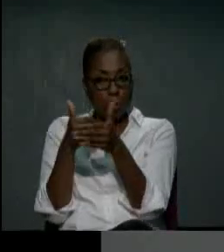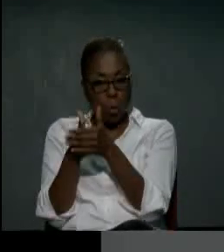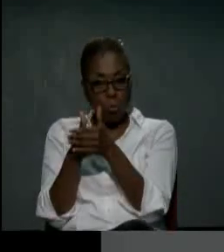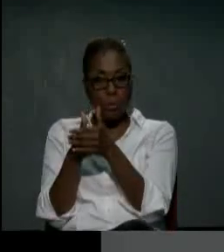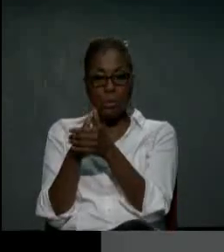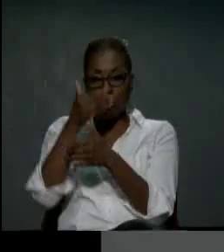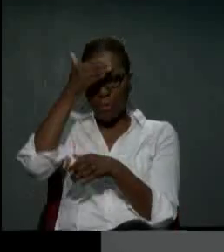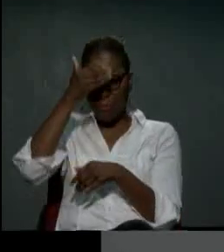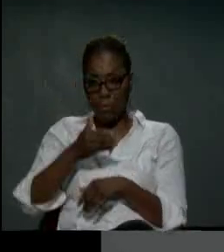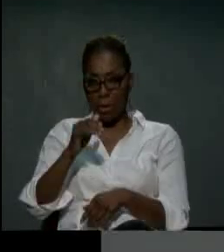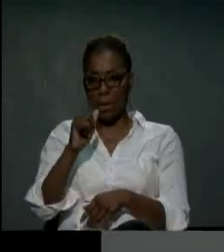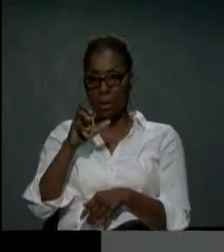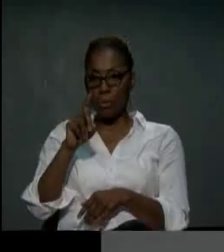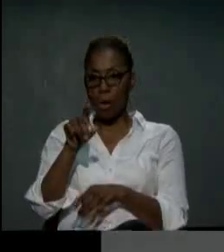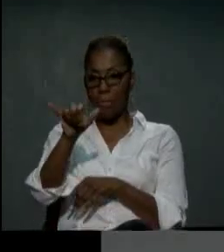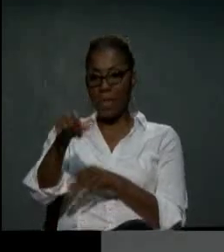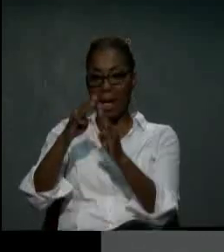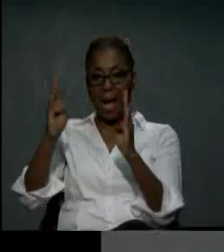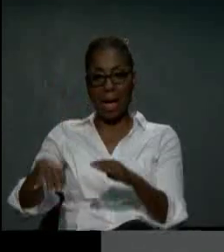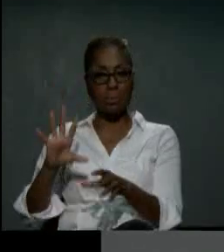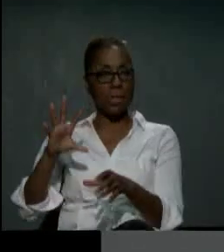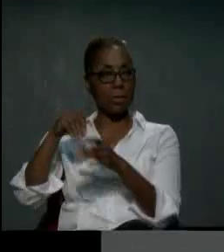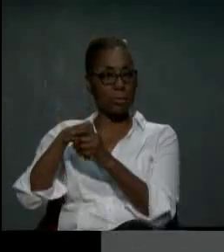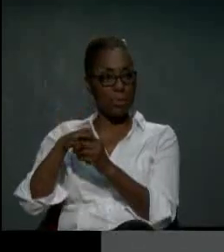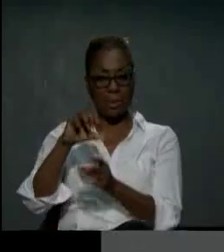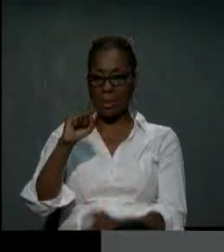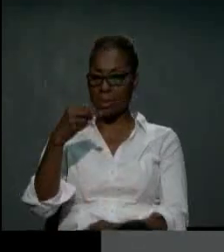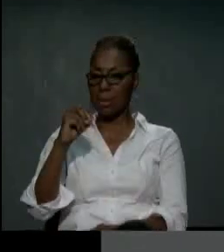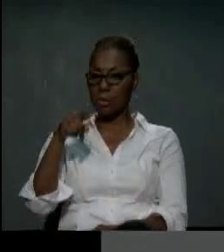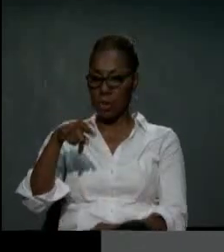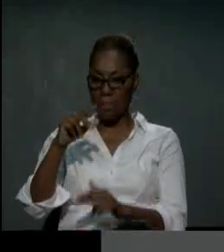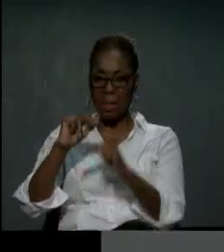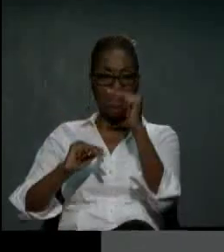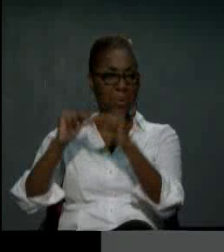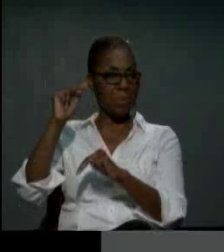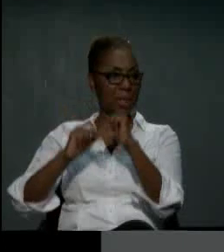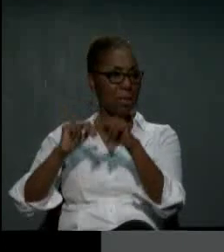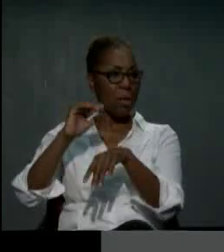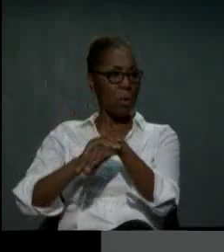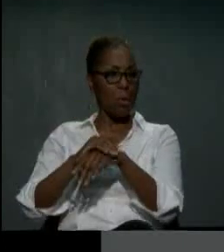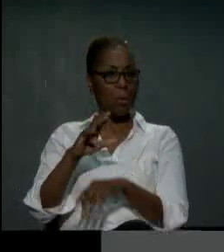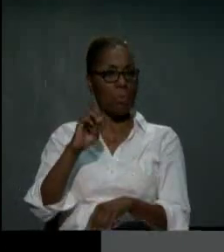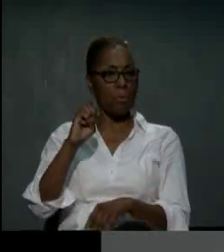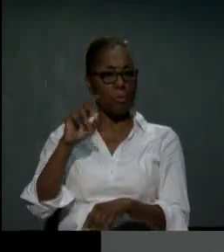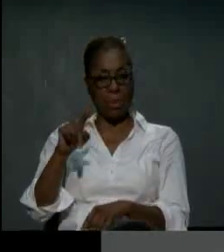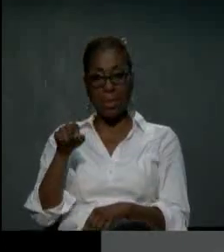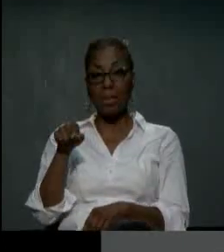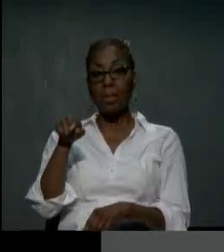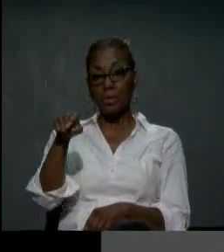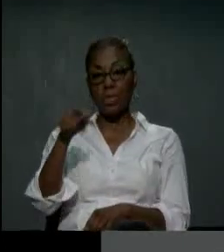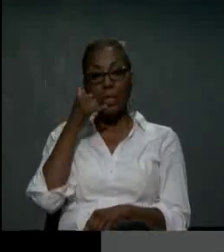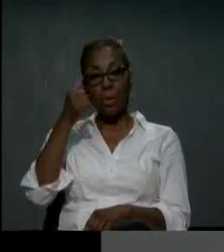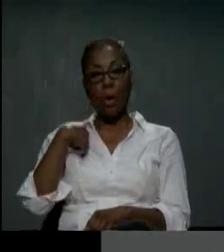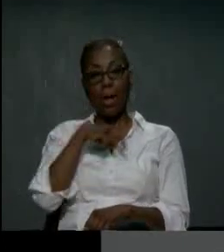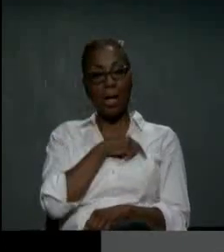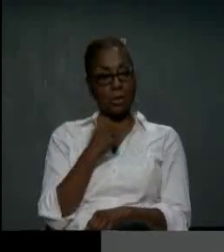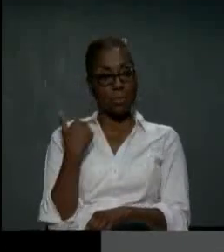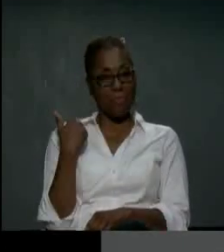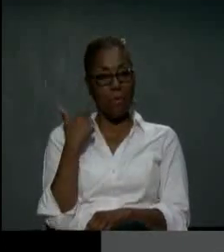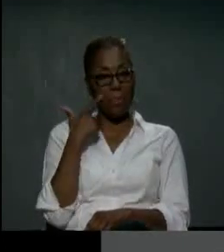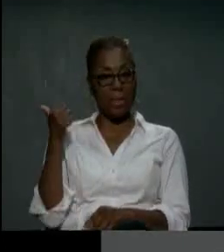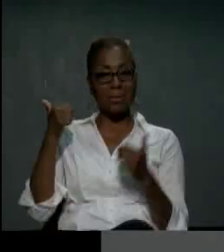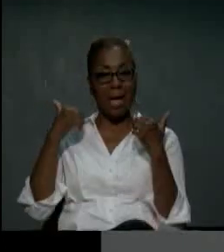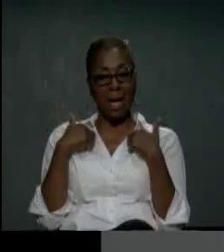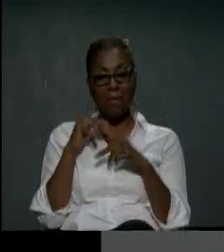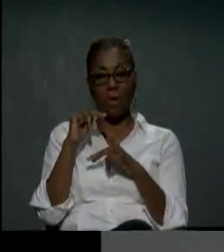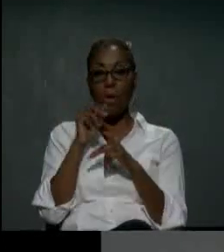the front yard of that house, including a little shop building then that's further down on the creek. She has called us before, and she had water in her